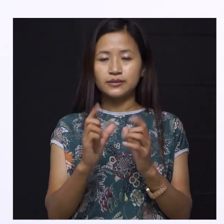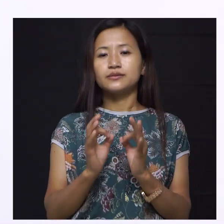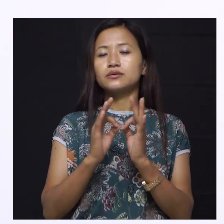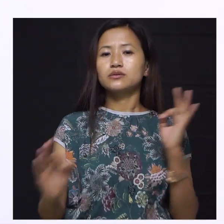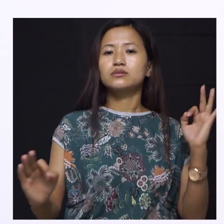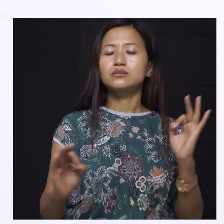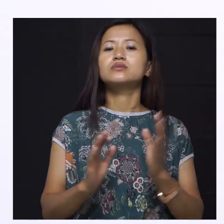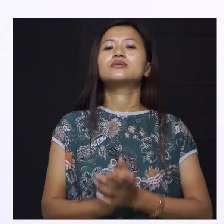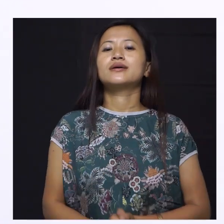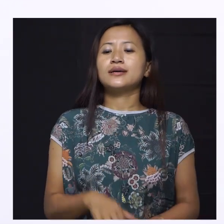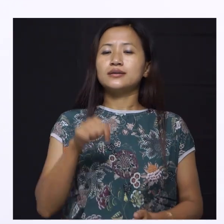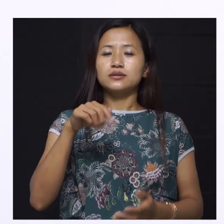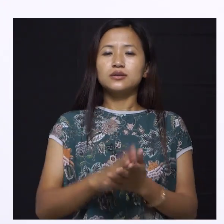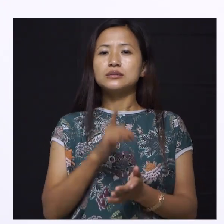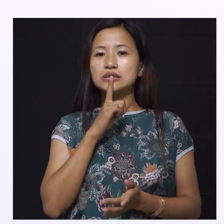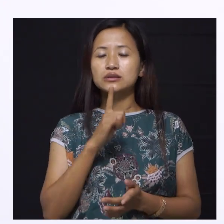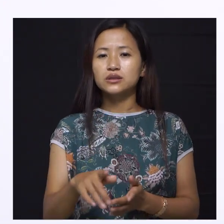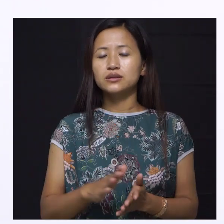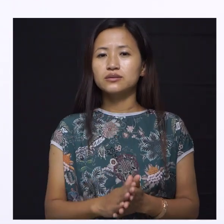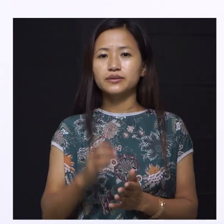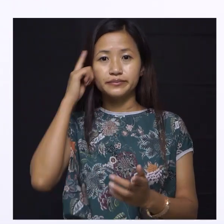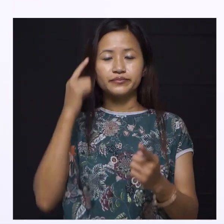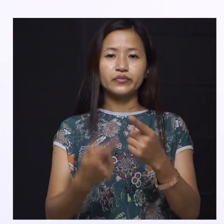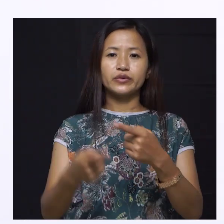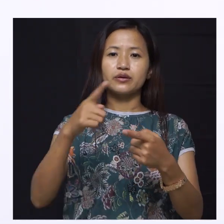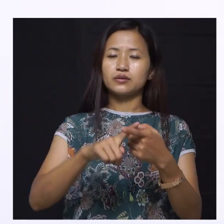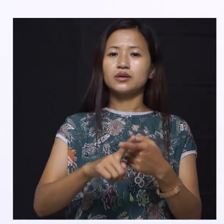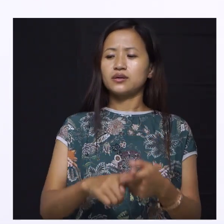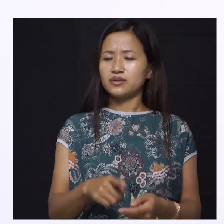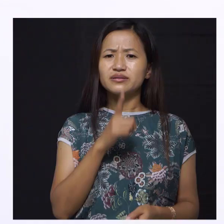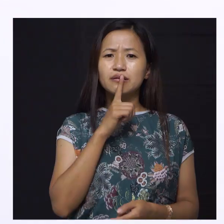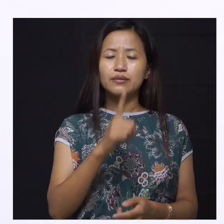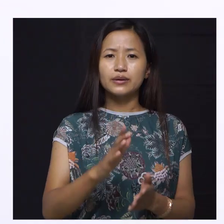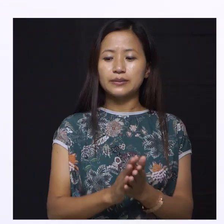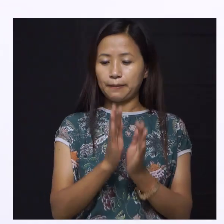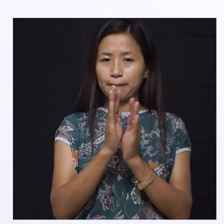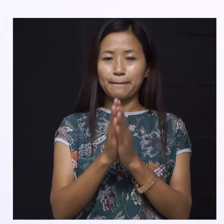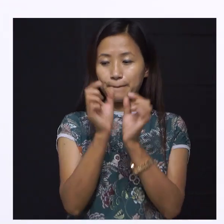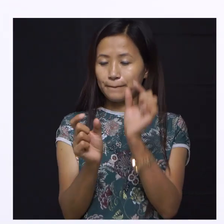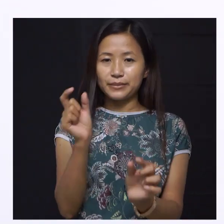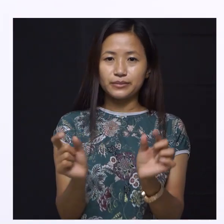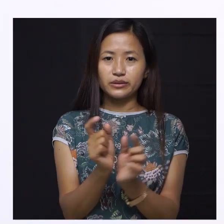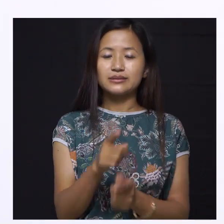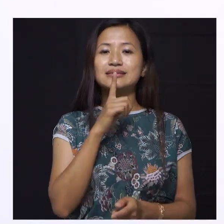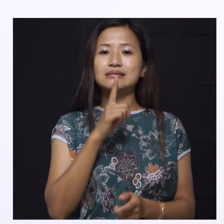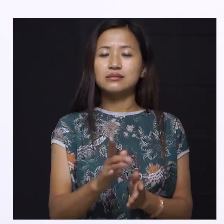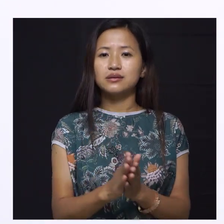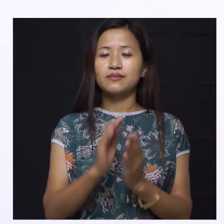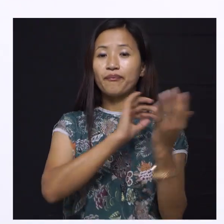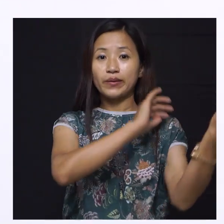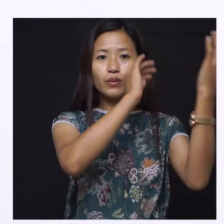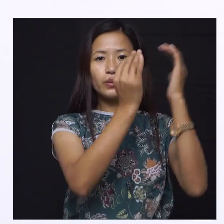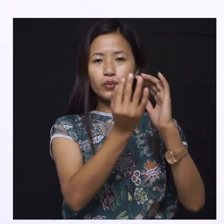be sure that these are the things experienced by real people in the real world, which may seem